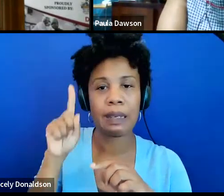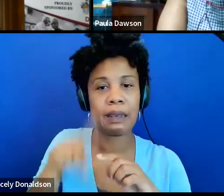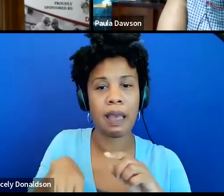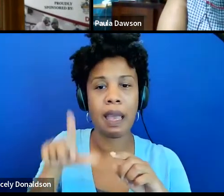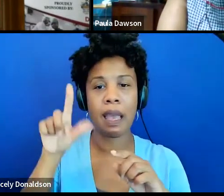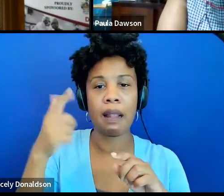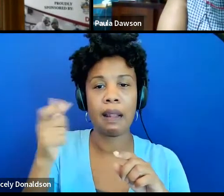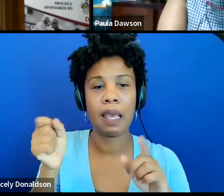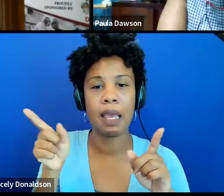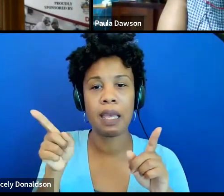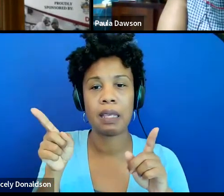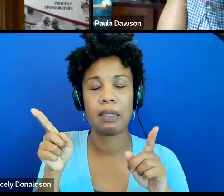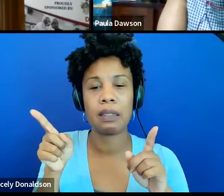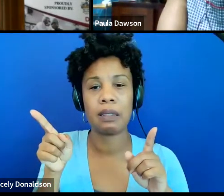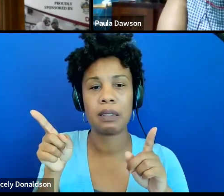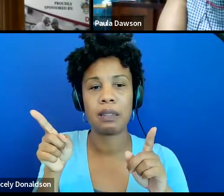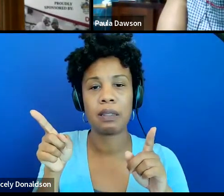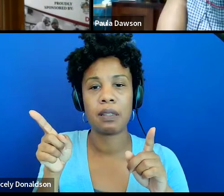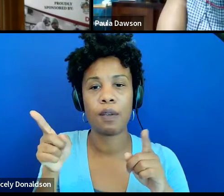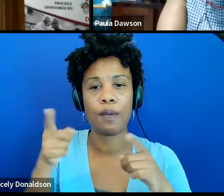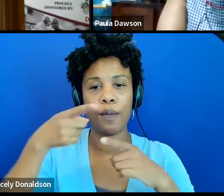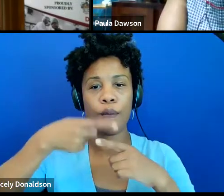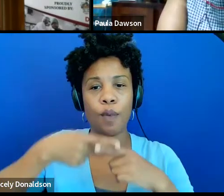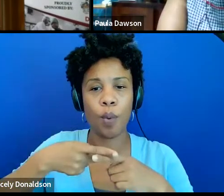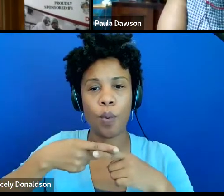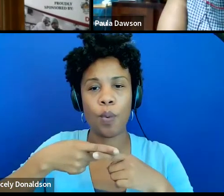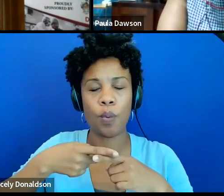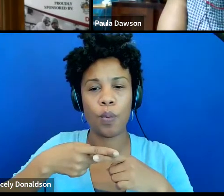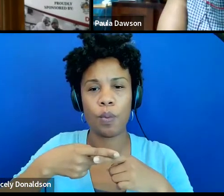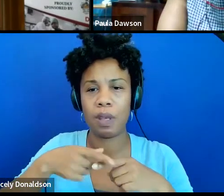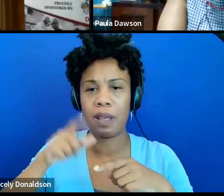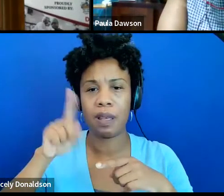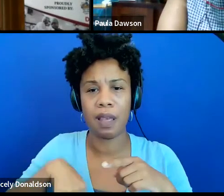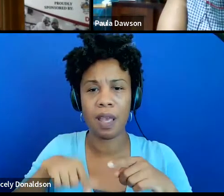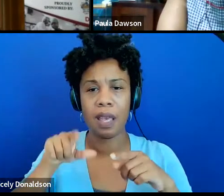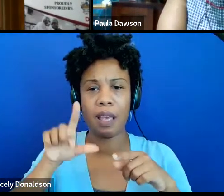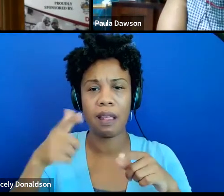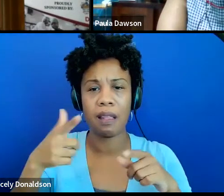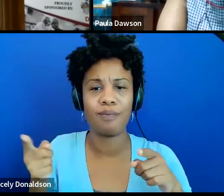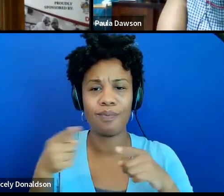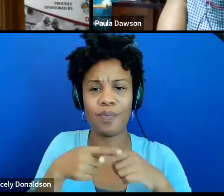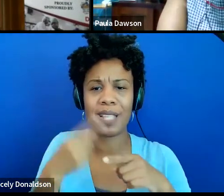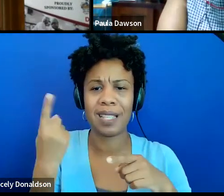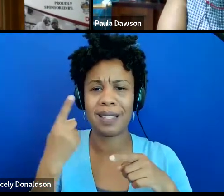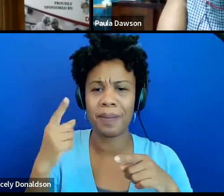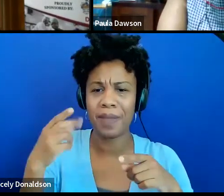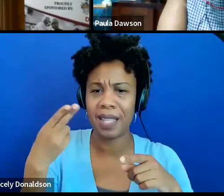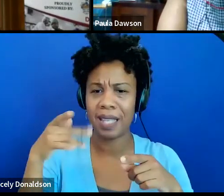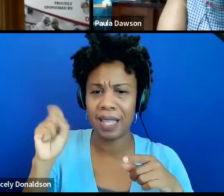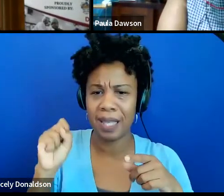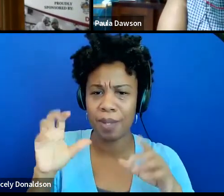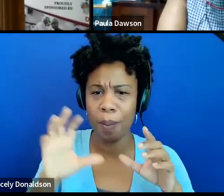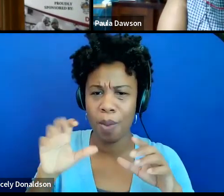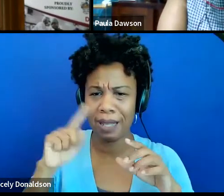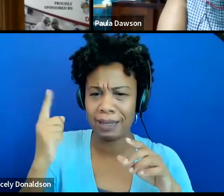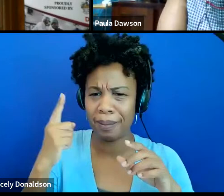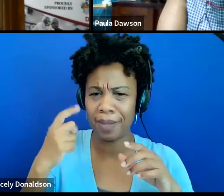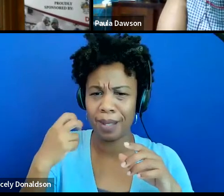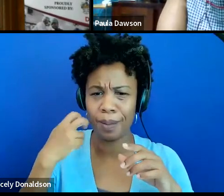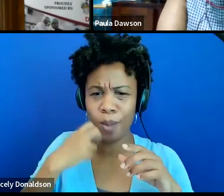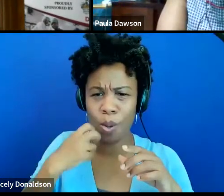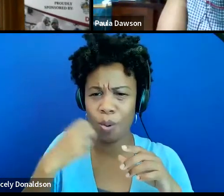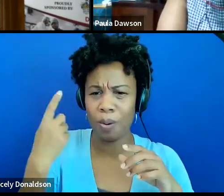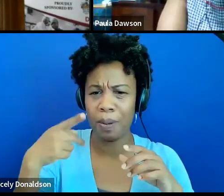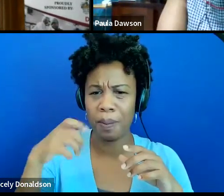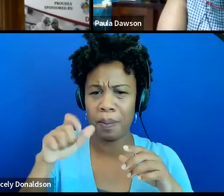Right there in the hip, there is something that is happening right there at her buttocks or in the hip pelvic bone or what. I don't know what happened